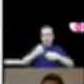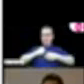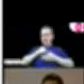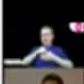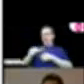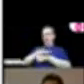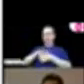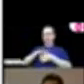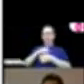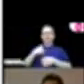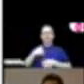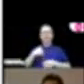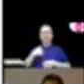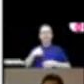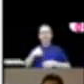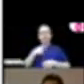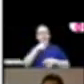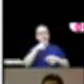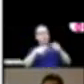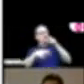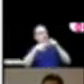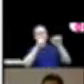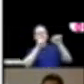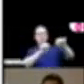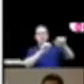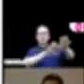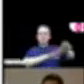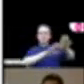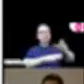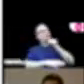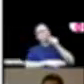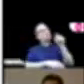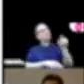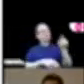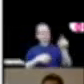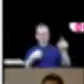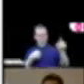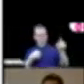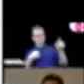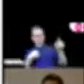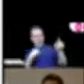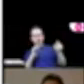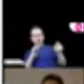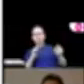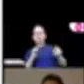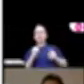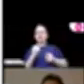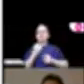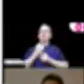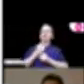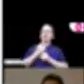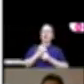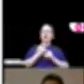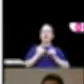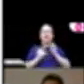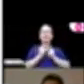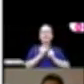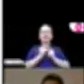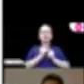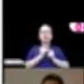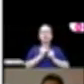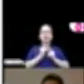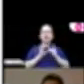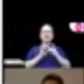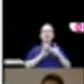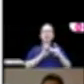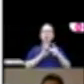In my country, there are some terms that we don't use, that we don't say, especially, I'll give an example, when you're talking about sexual intercourse,